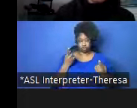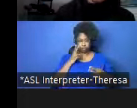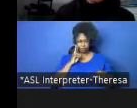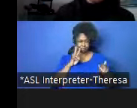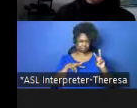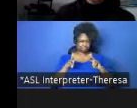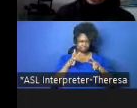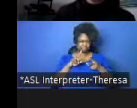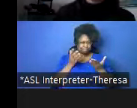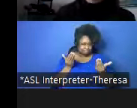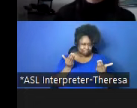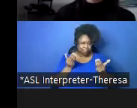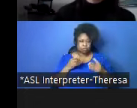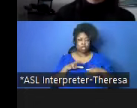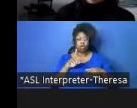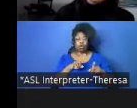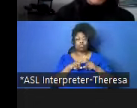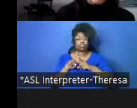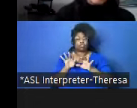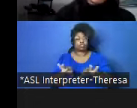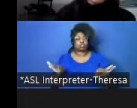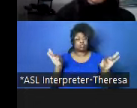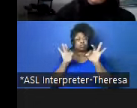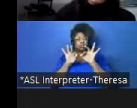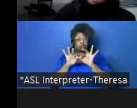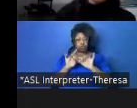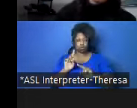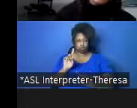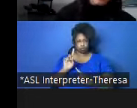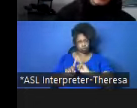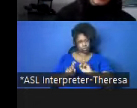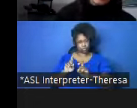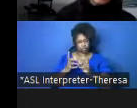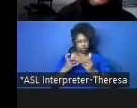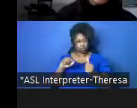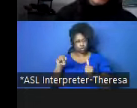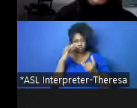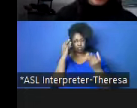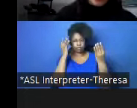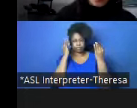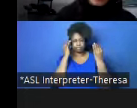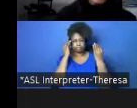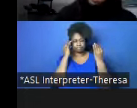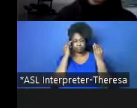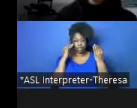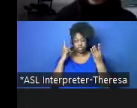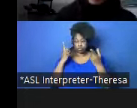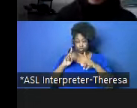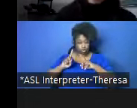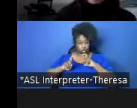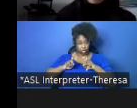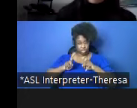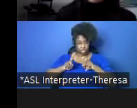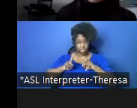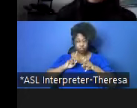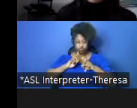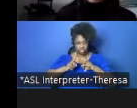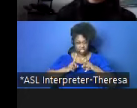some key questions for you to consider. And these are relevant questions across all 3